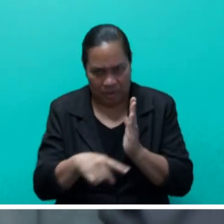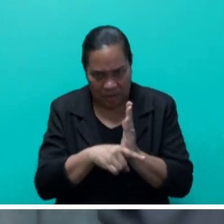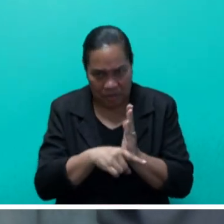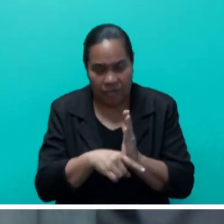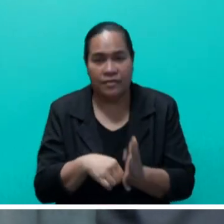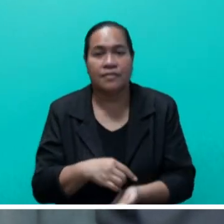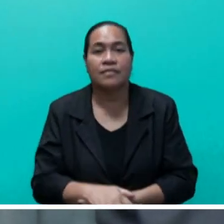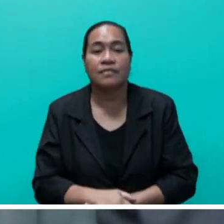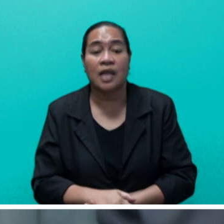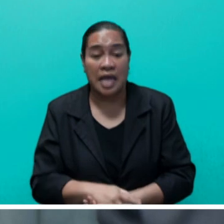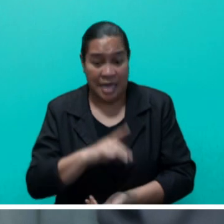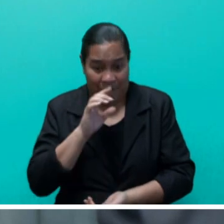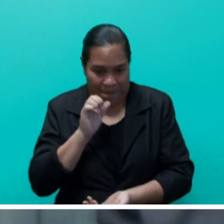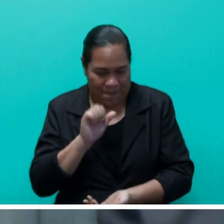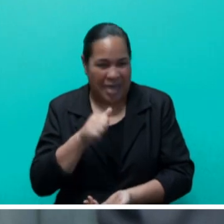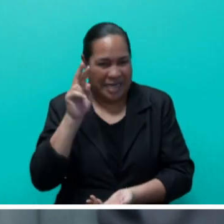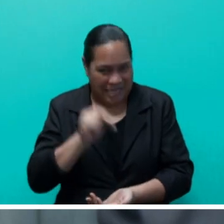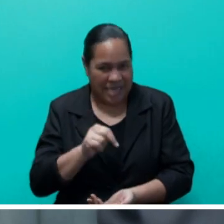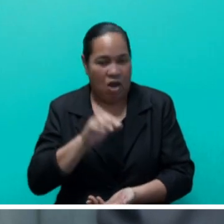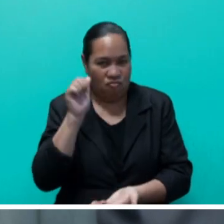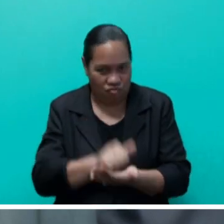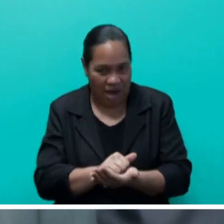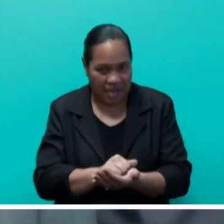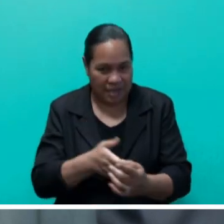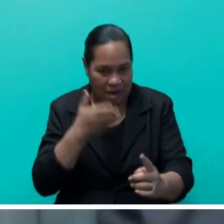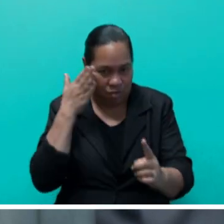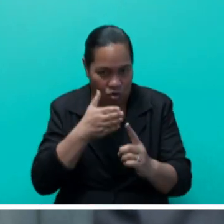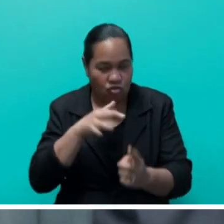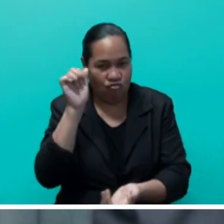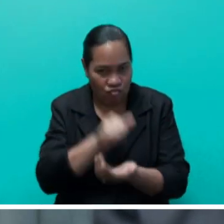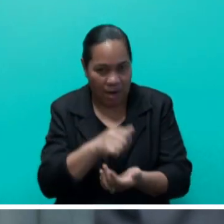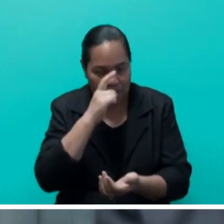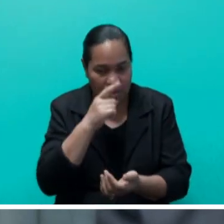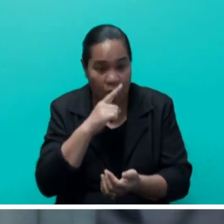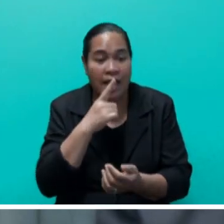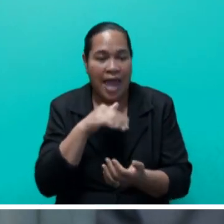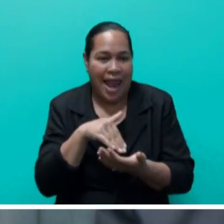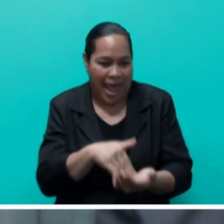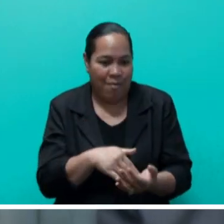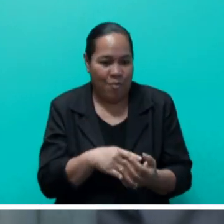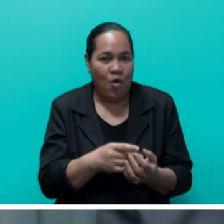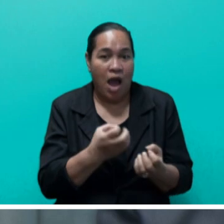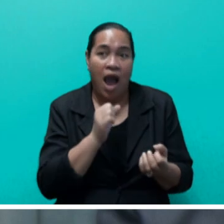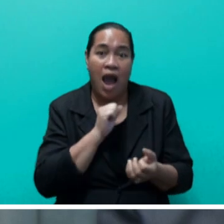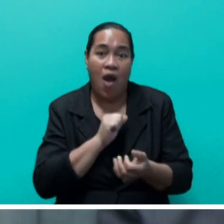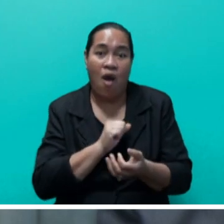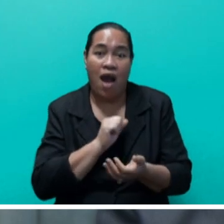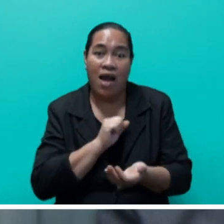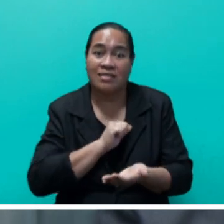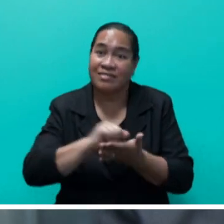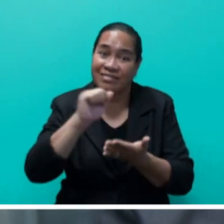the right approach and the right people will increase our market and export sales. Thank you, Honourable Speaker, sir, and I thank